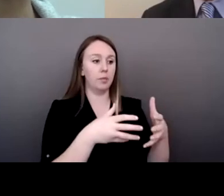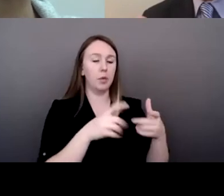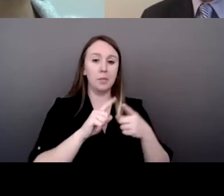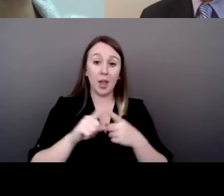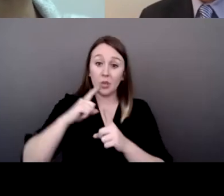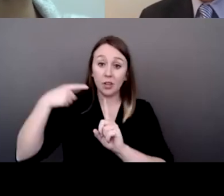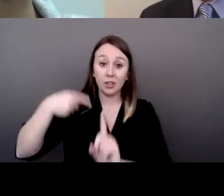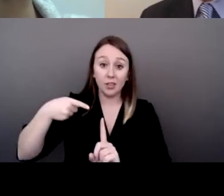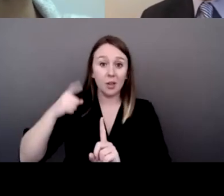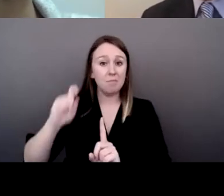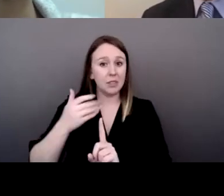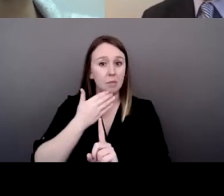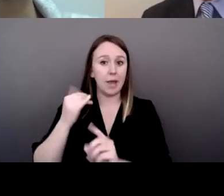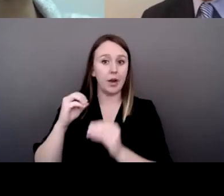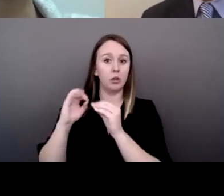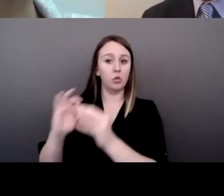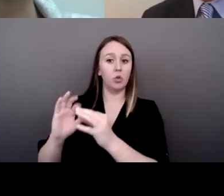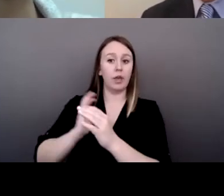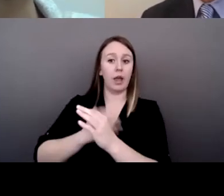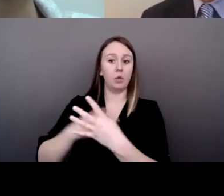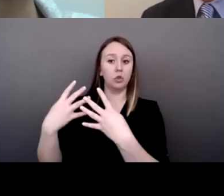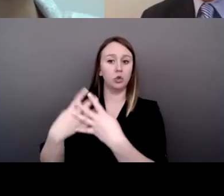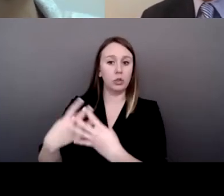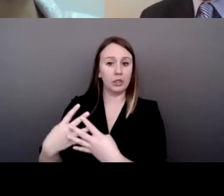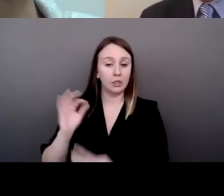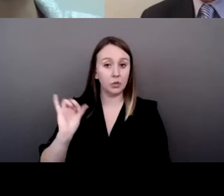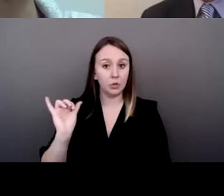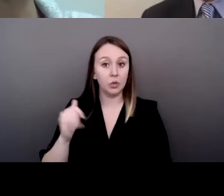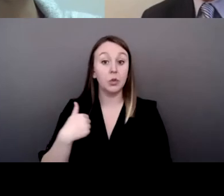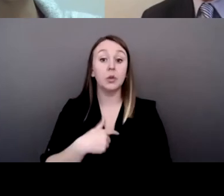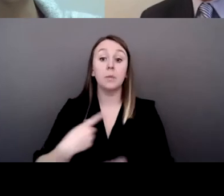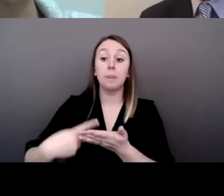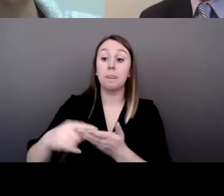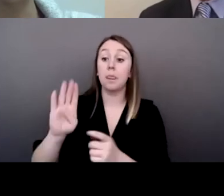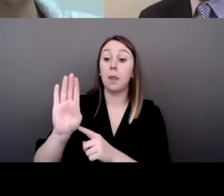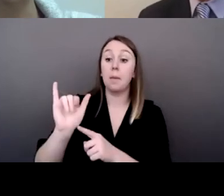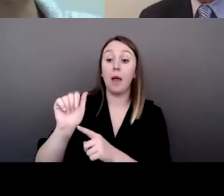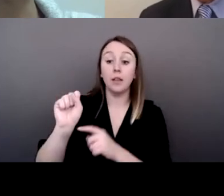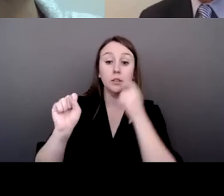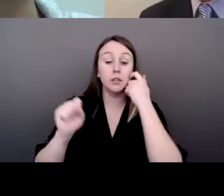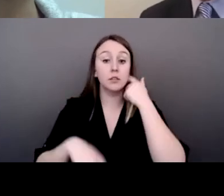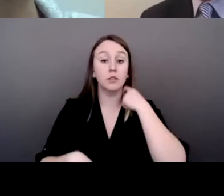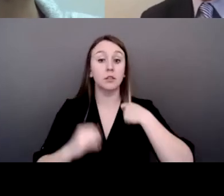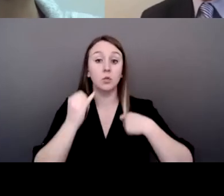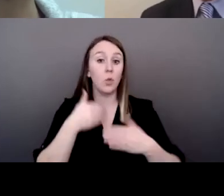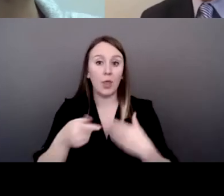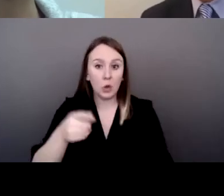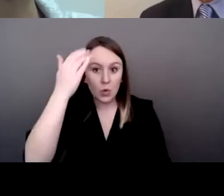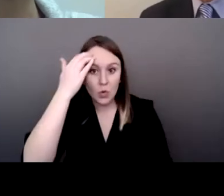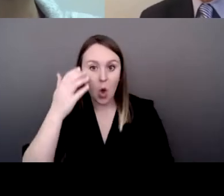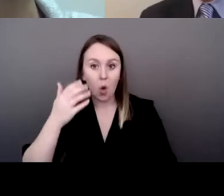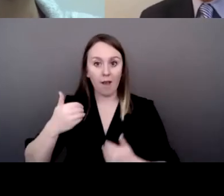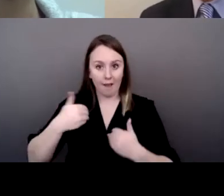terms of screening, right? We've talked here about bias and whether you know that bias is there or